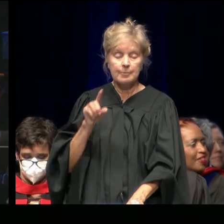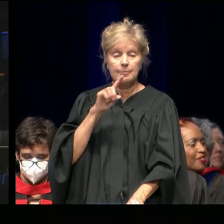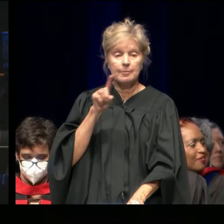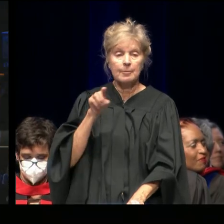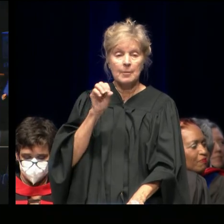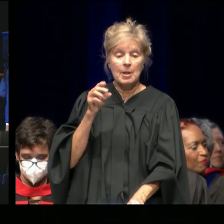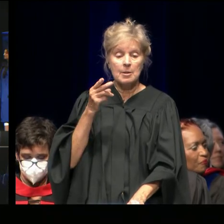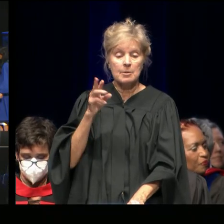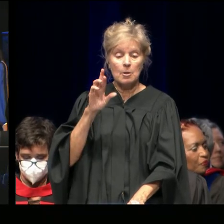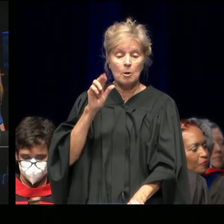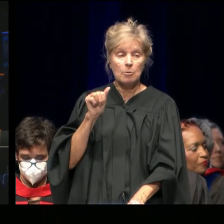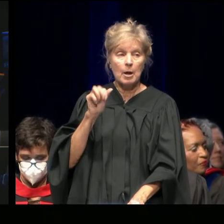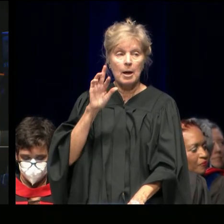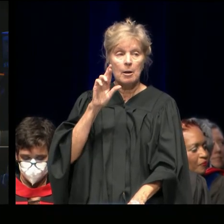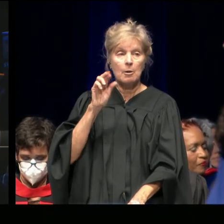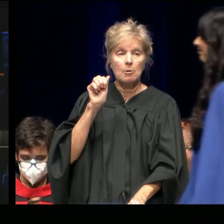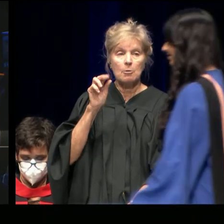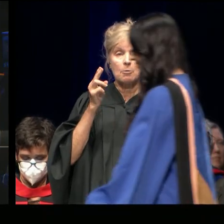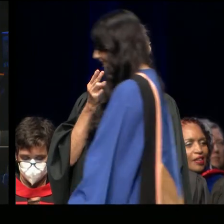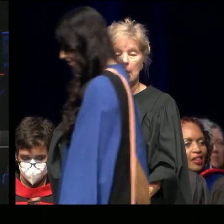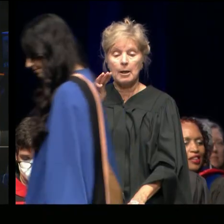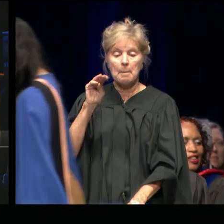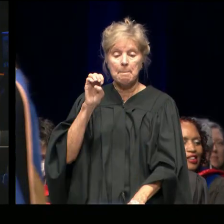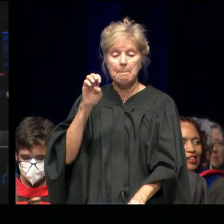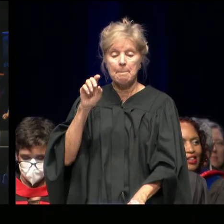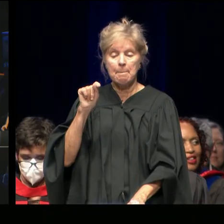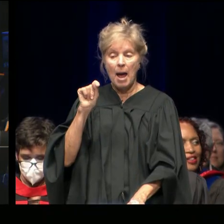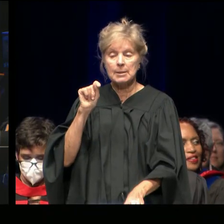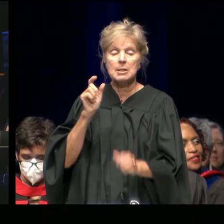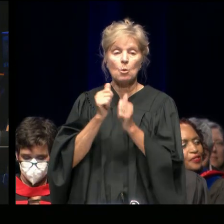Zora Rahmat with distinction.